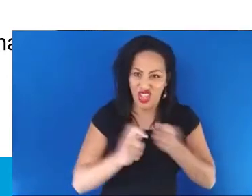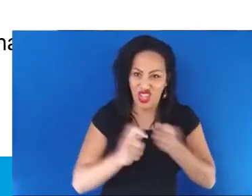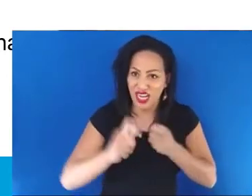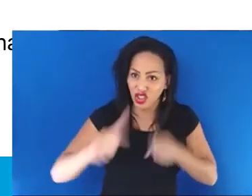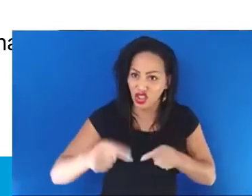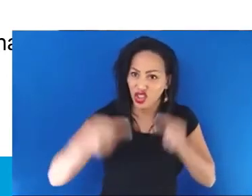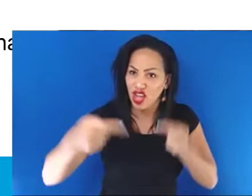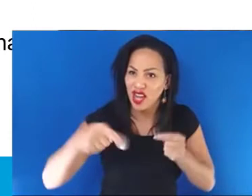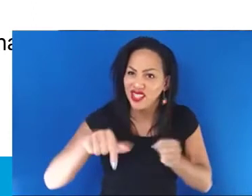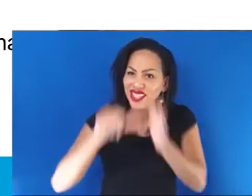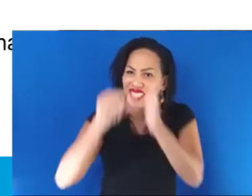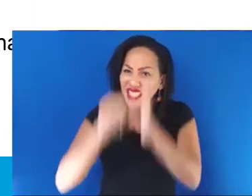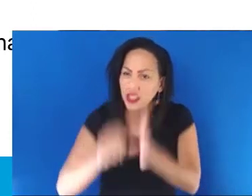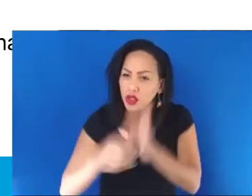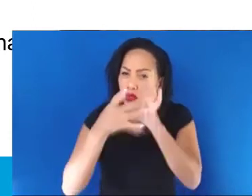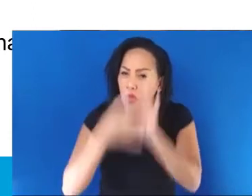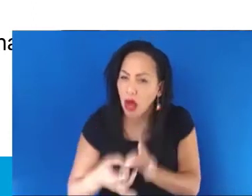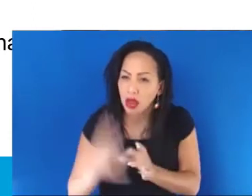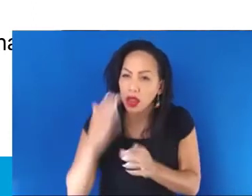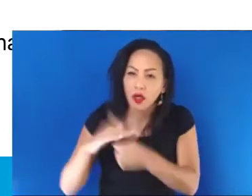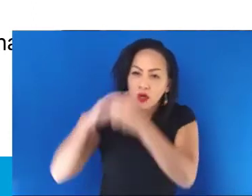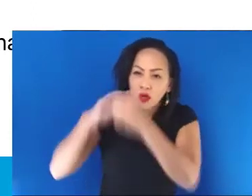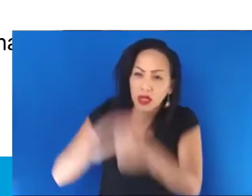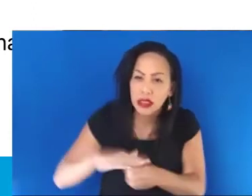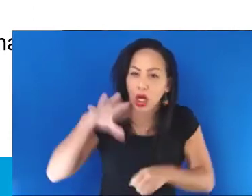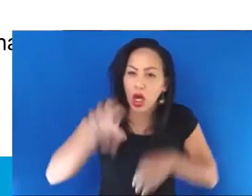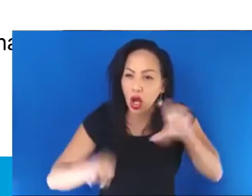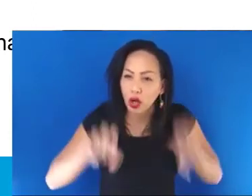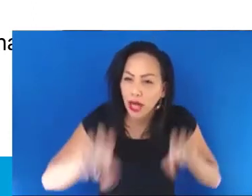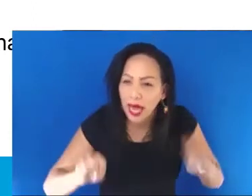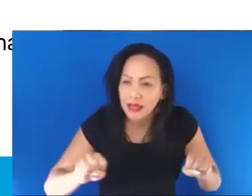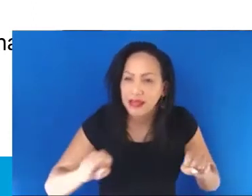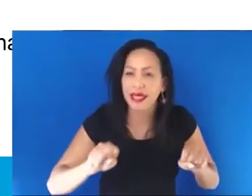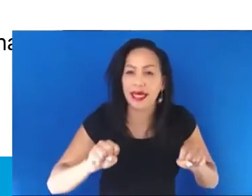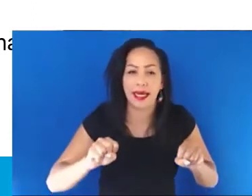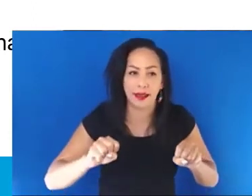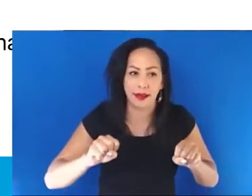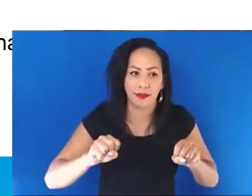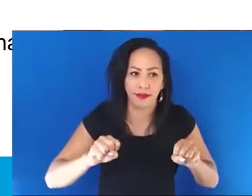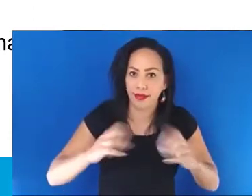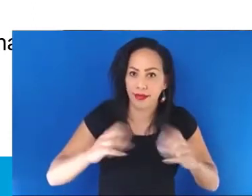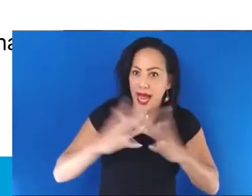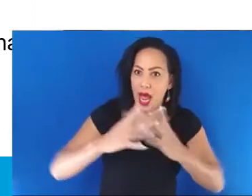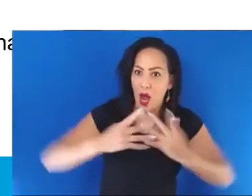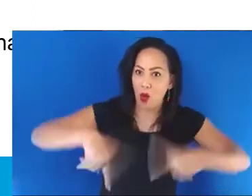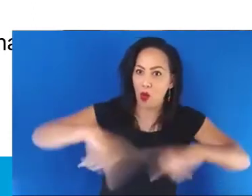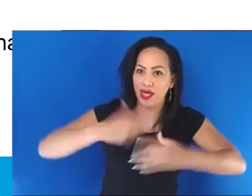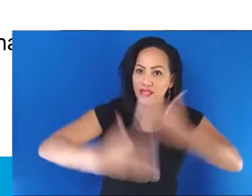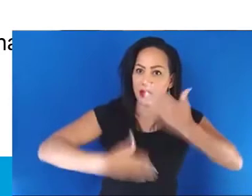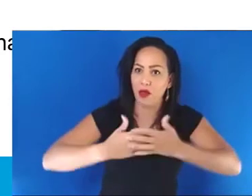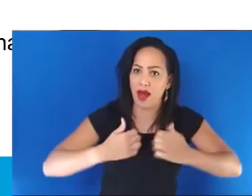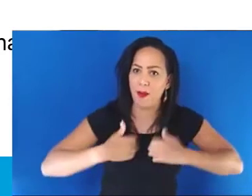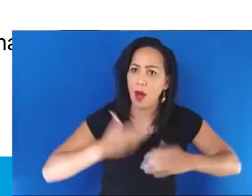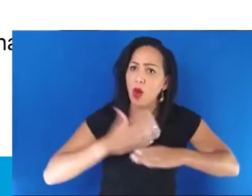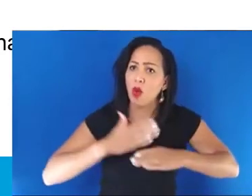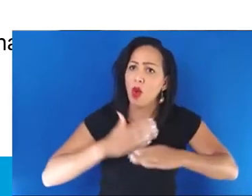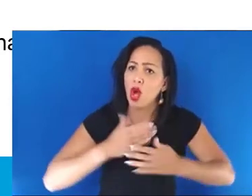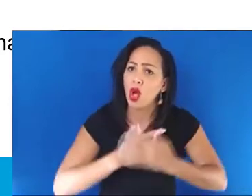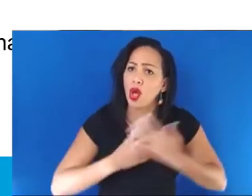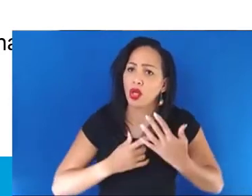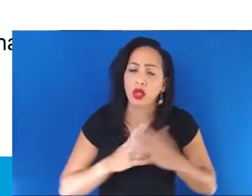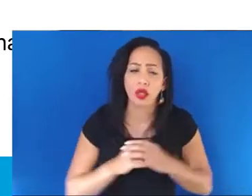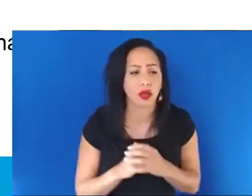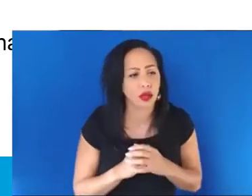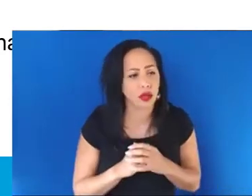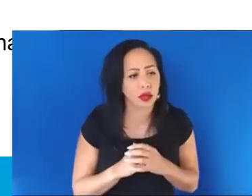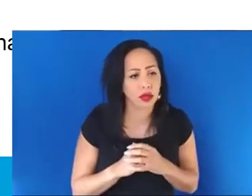issues around racism and coloniality in the way we describe our work. We really wanted to think a little